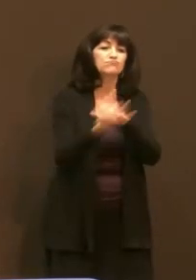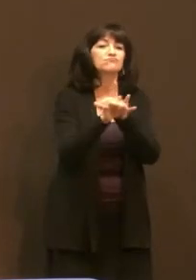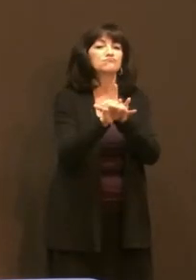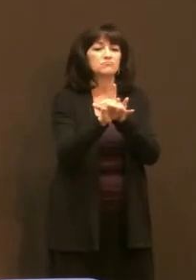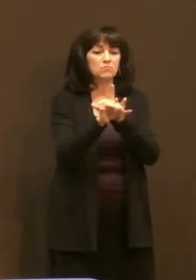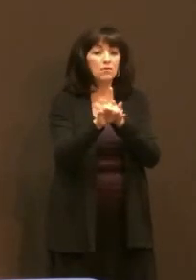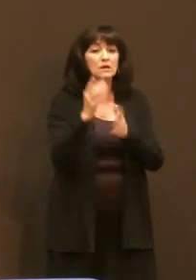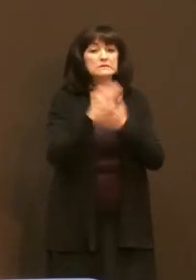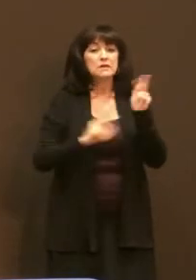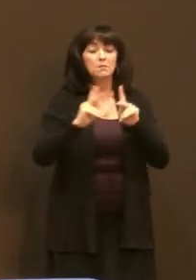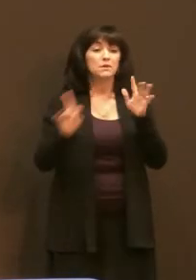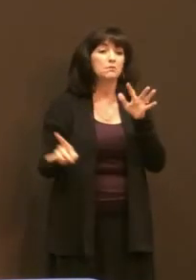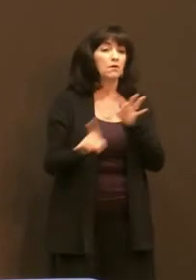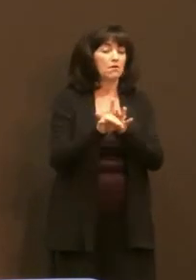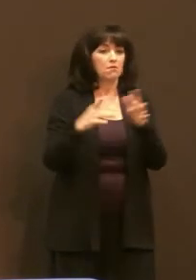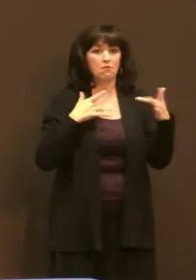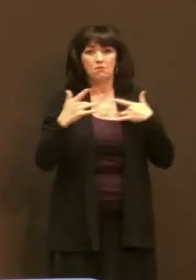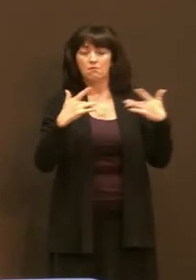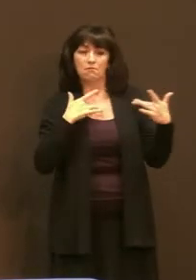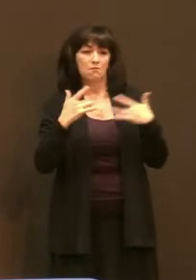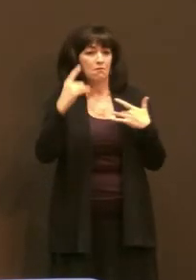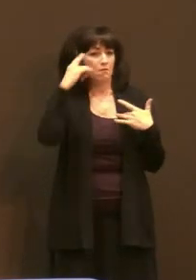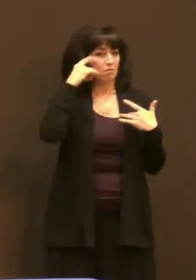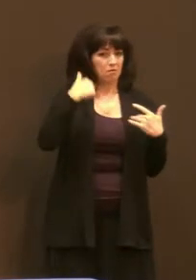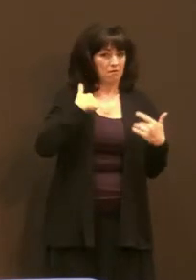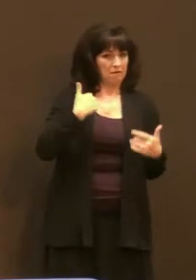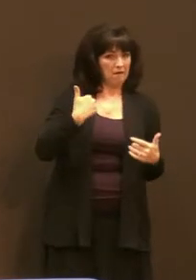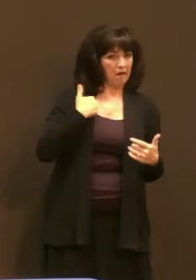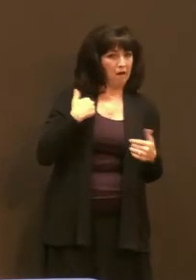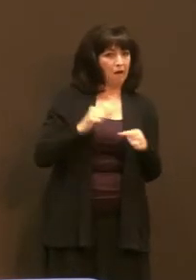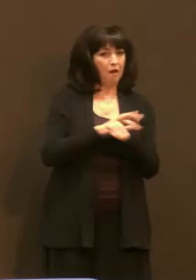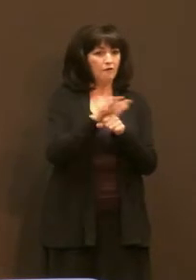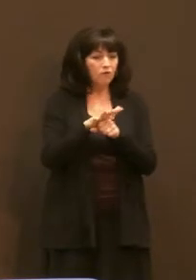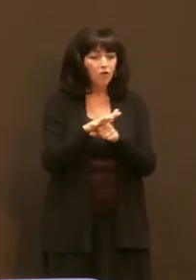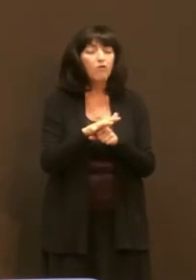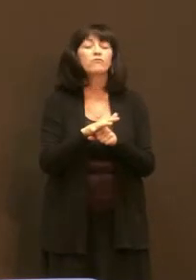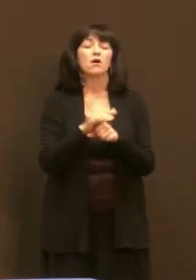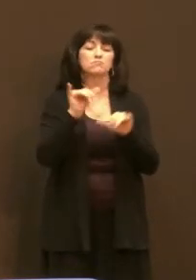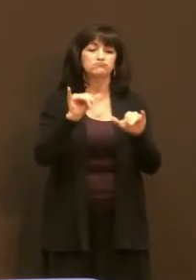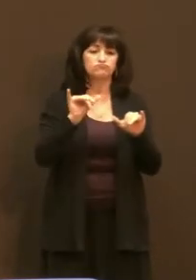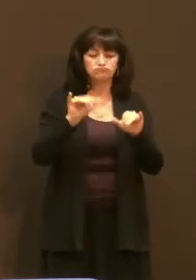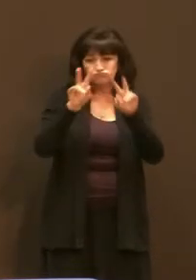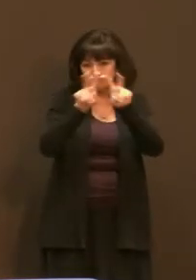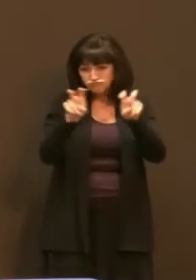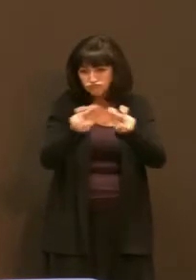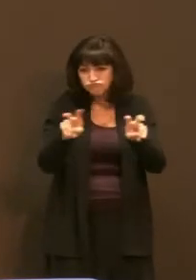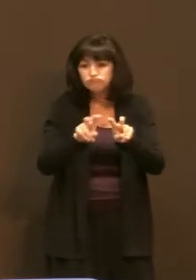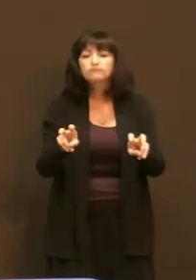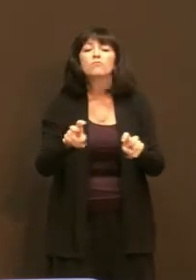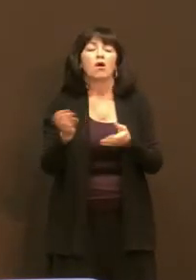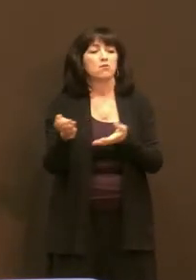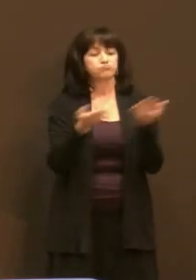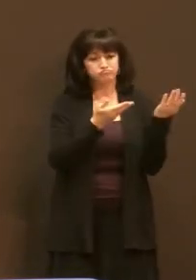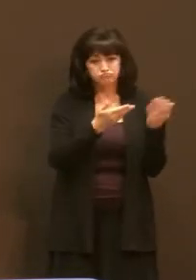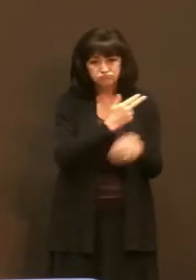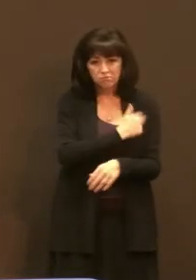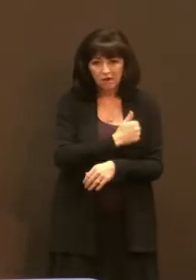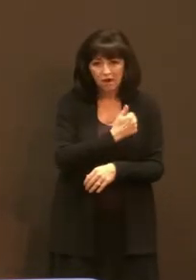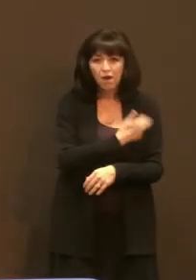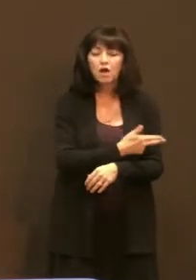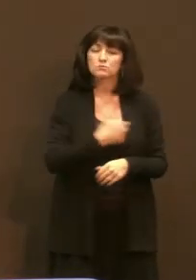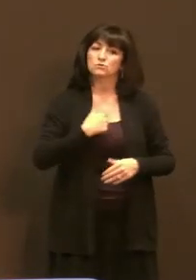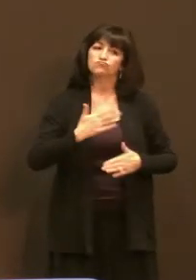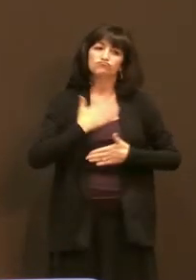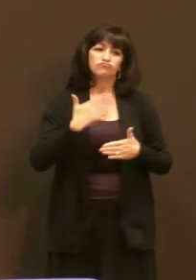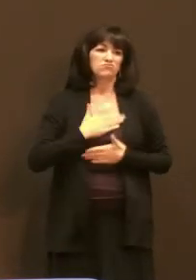be COVID-19 positive and are getting tested and admitted to the hospital when they need hospital services. We appreciate the great work